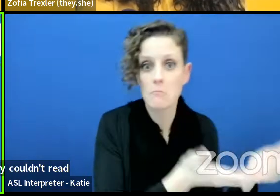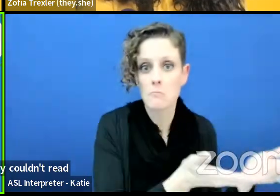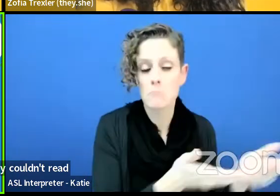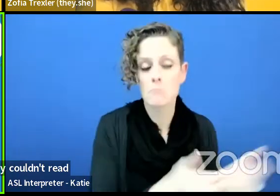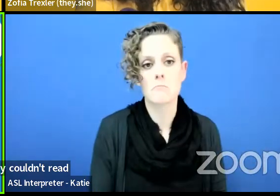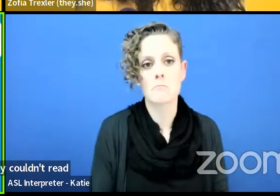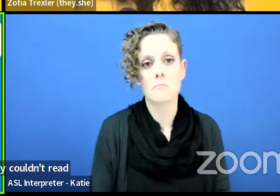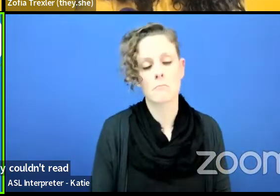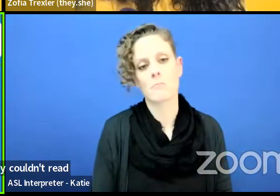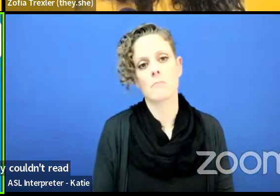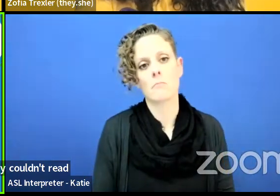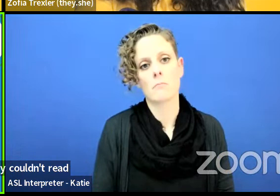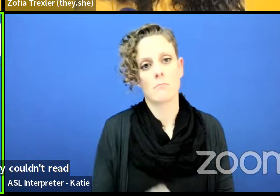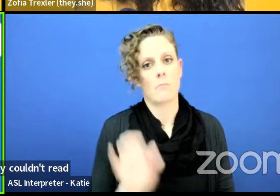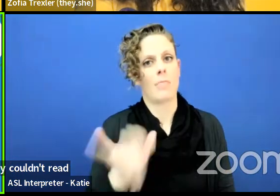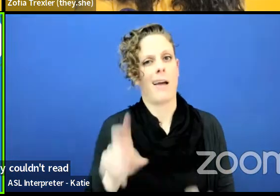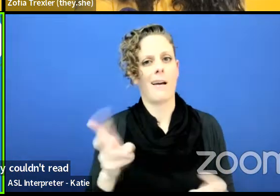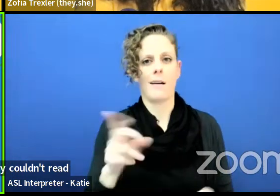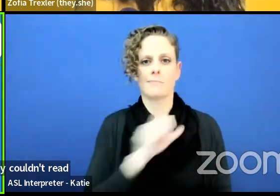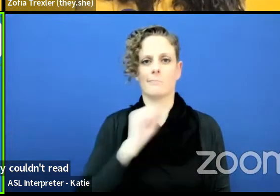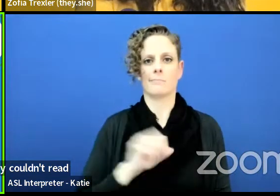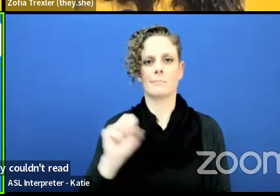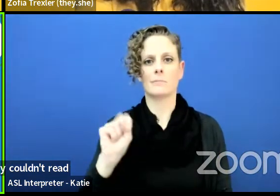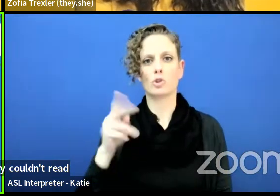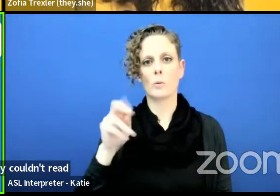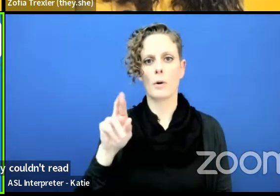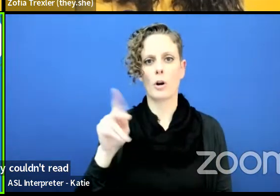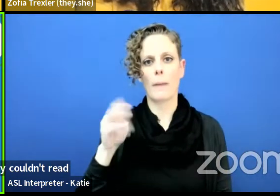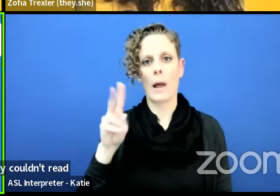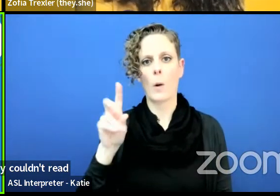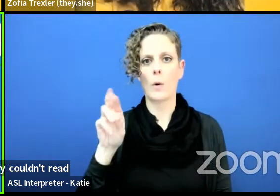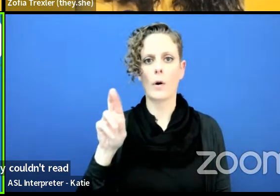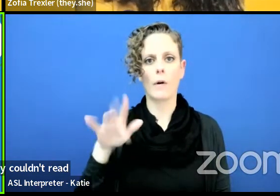That was just a superpower to me because